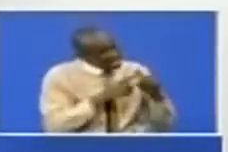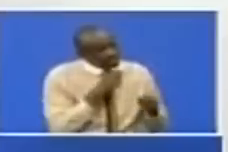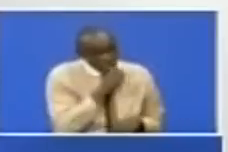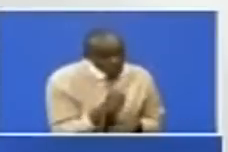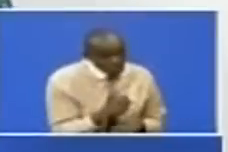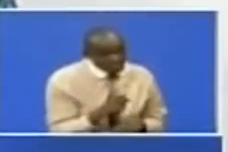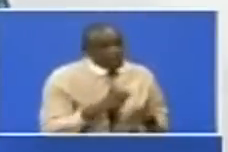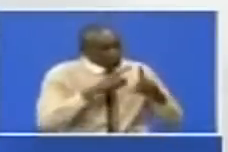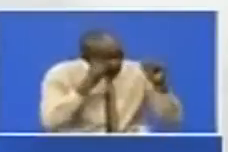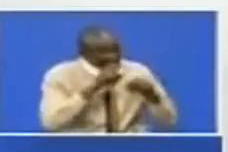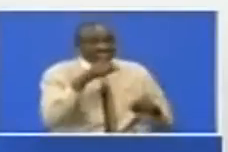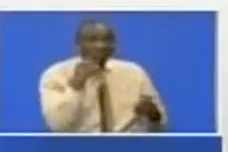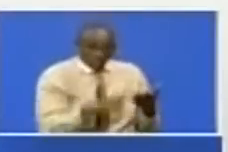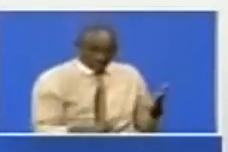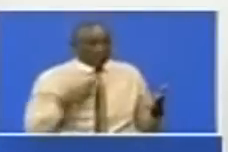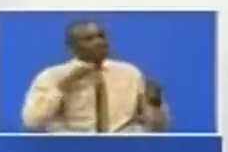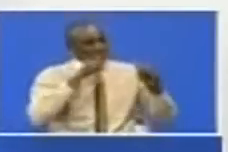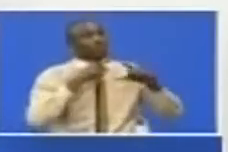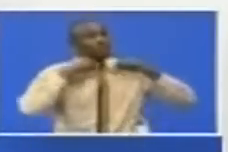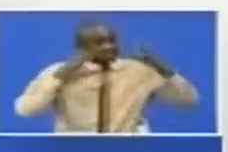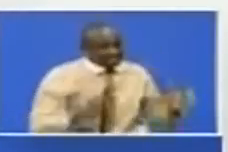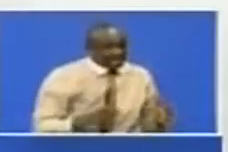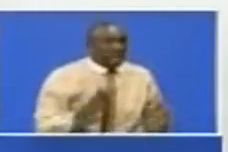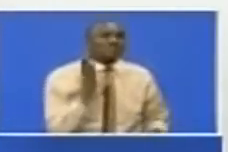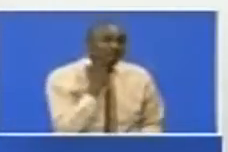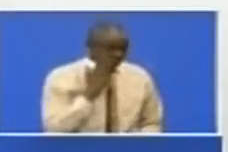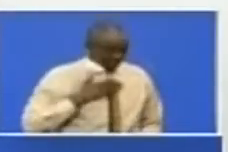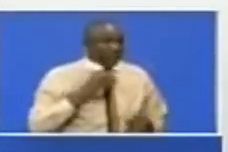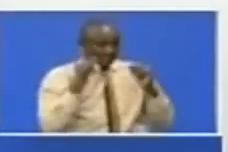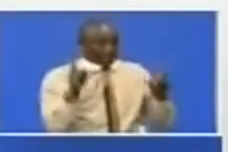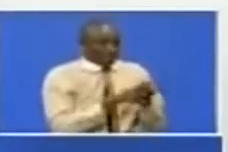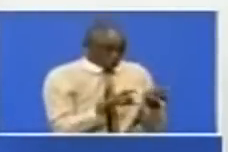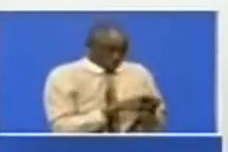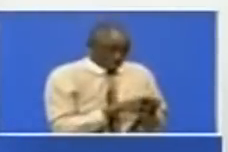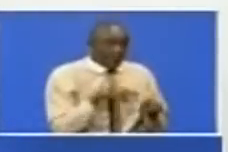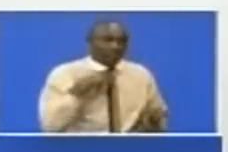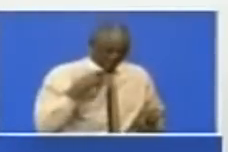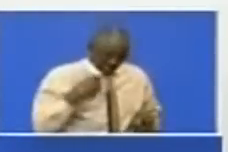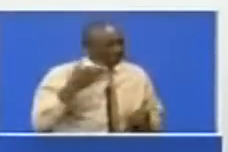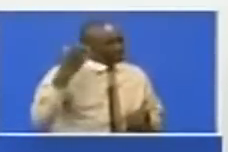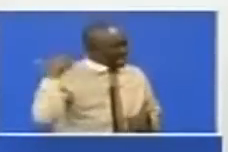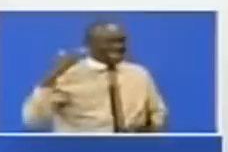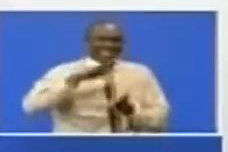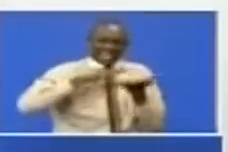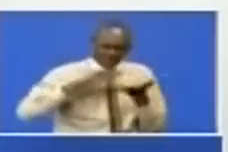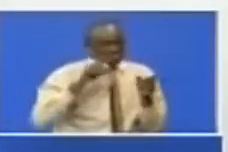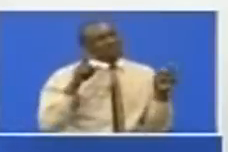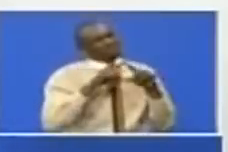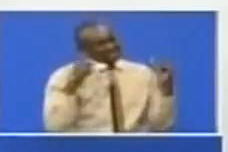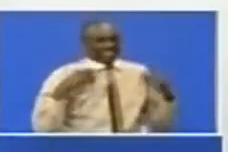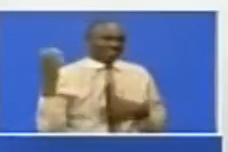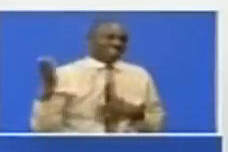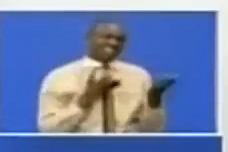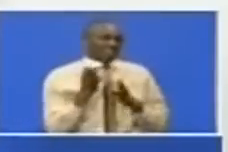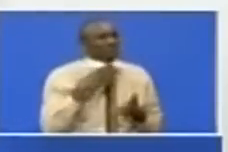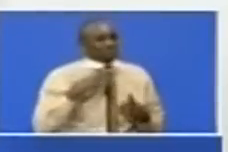spoken that I would become. I'm a pastor, and my mother is also a pastor. Yeah. So I come from a background of also other servants